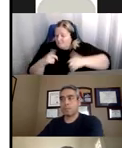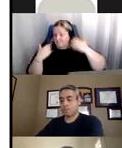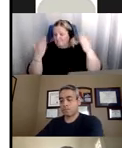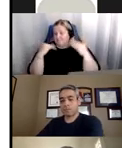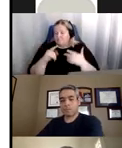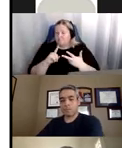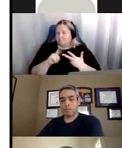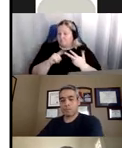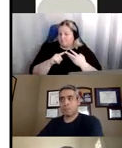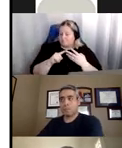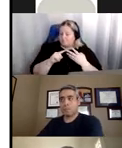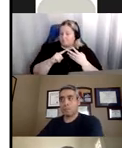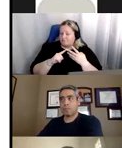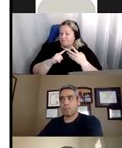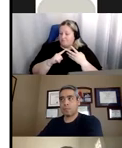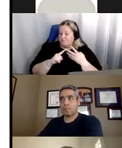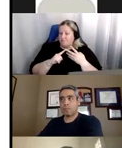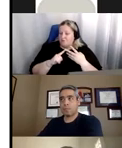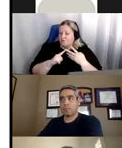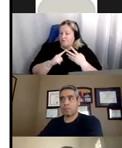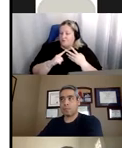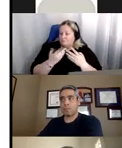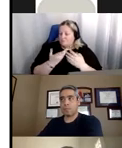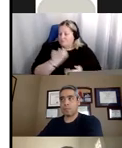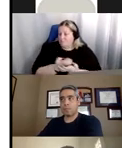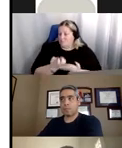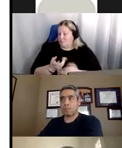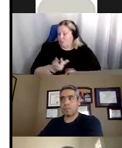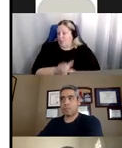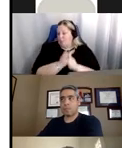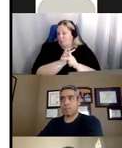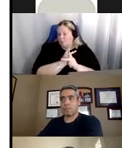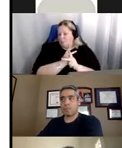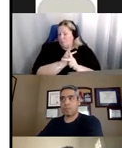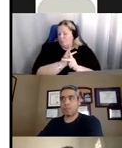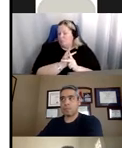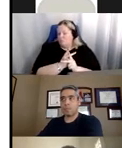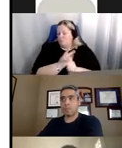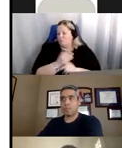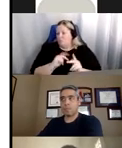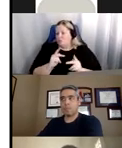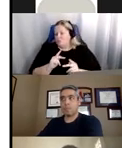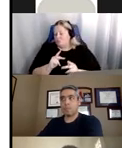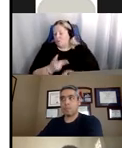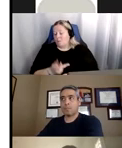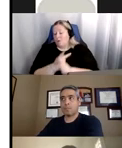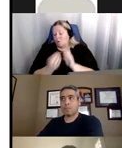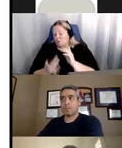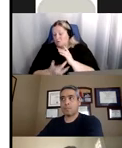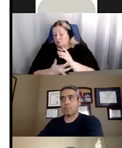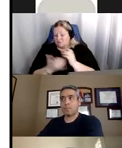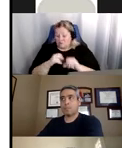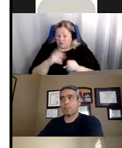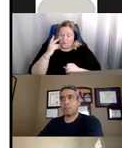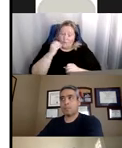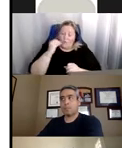and especially right now, are device loans. So people can borrow technology and try it out in their